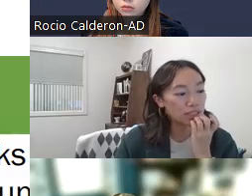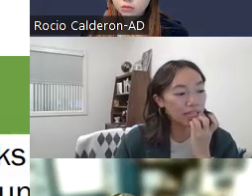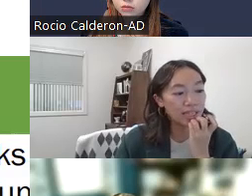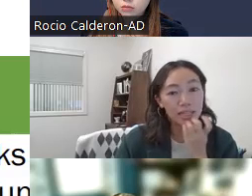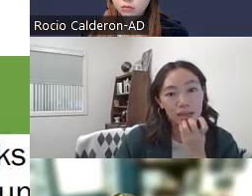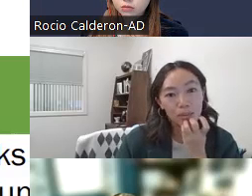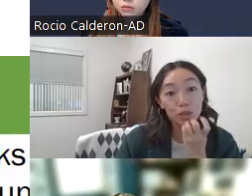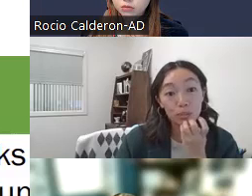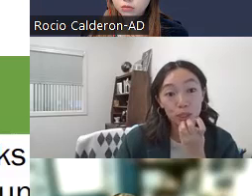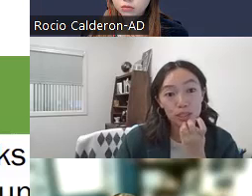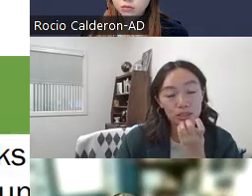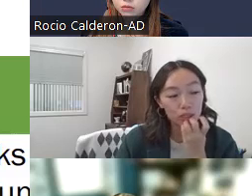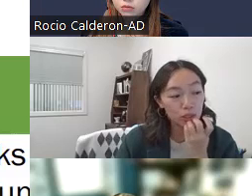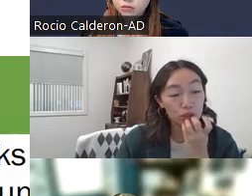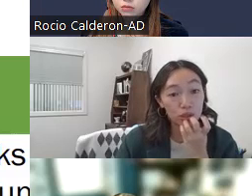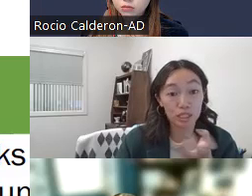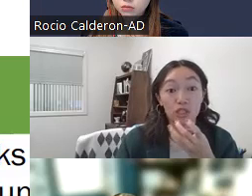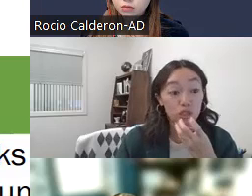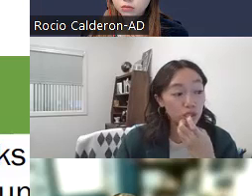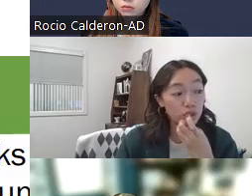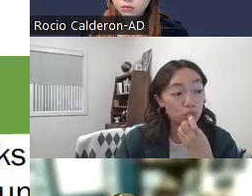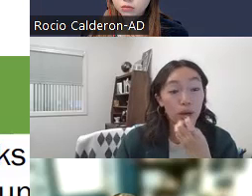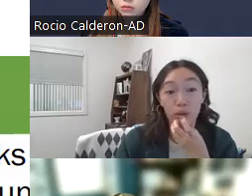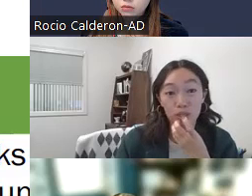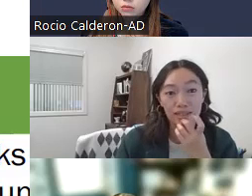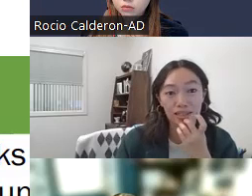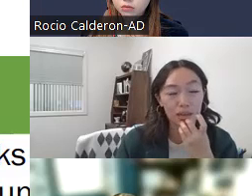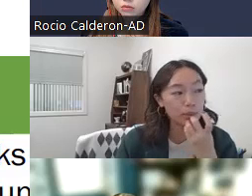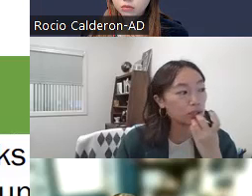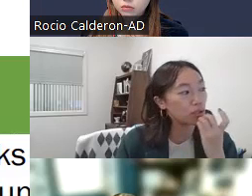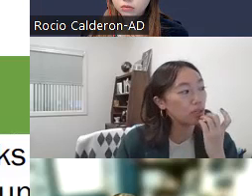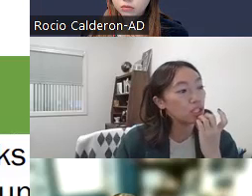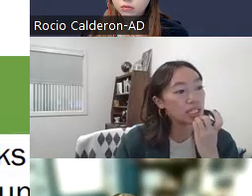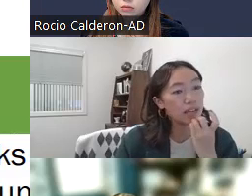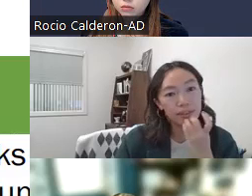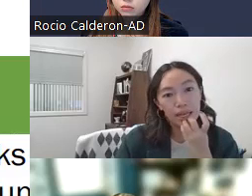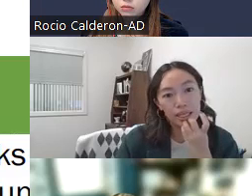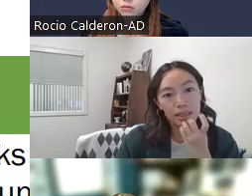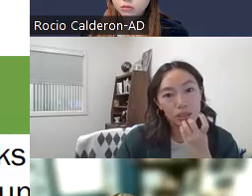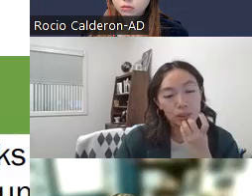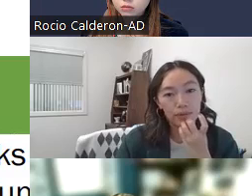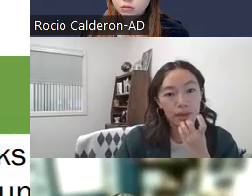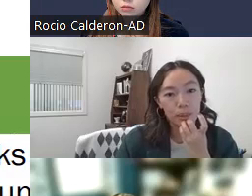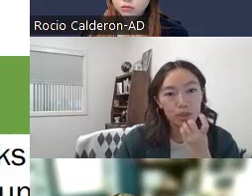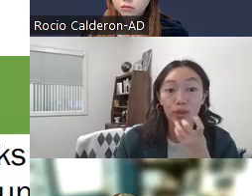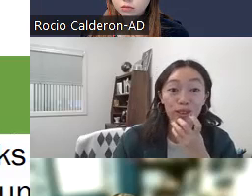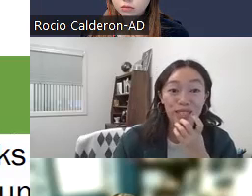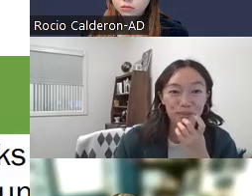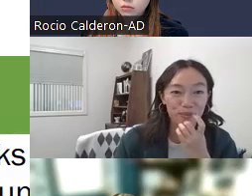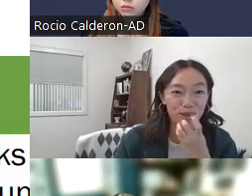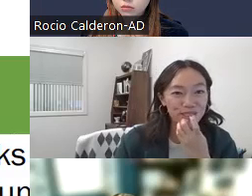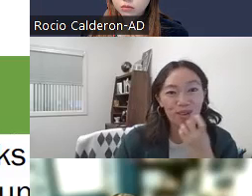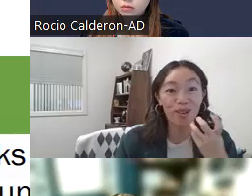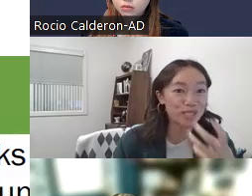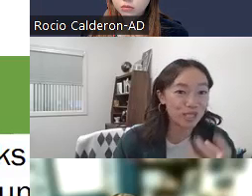of measures that I think could be good suggestions to prioritize in the coming months, just given that I think they do have, they are the